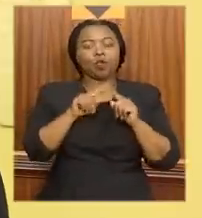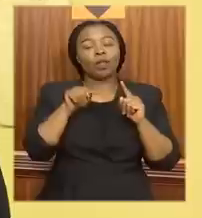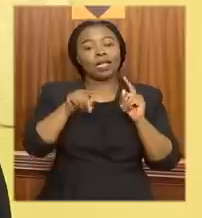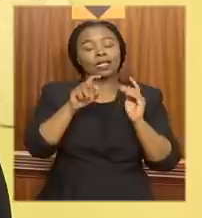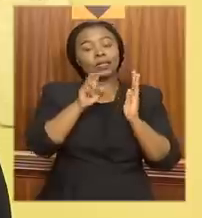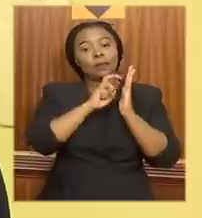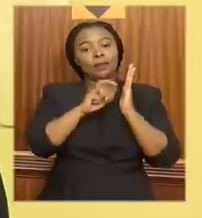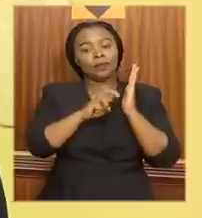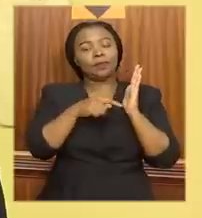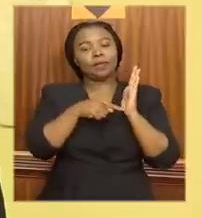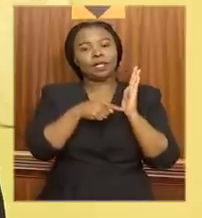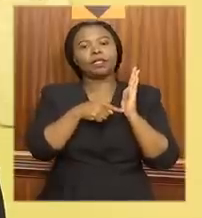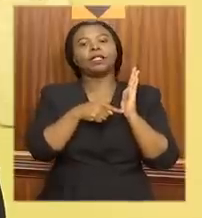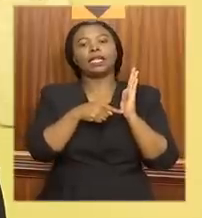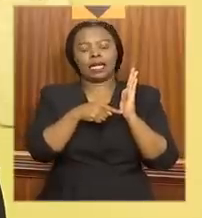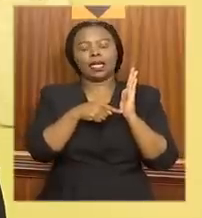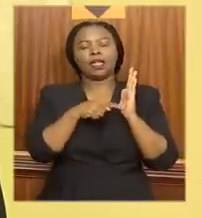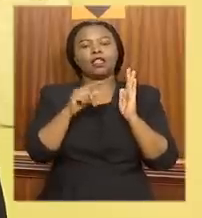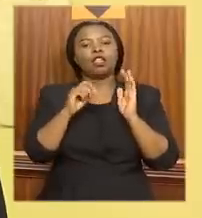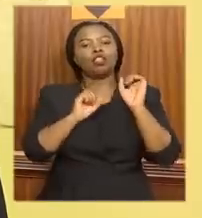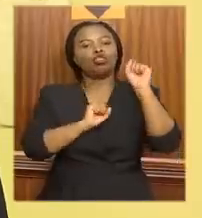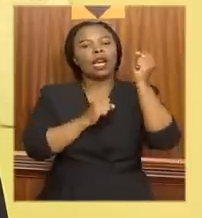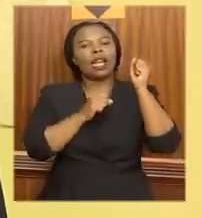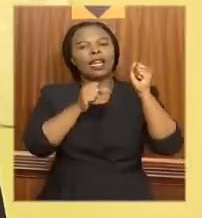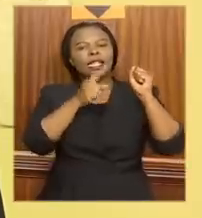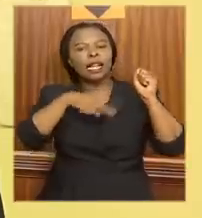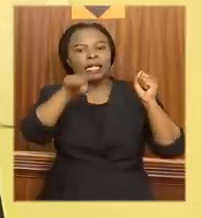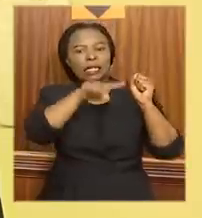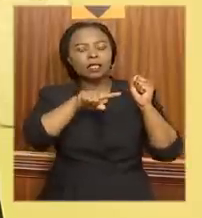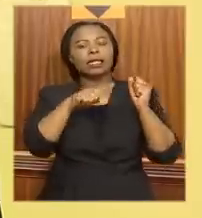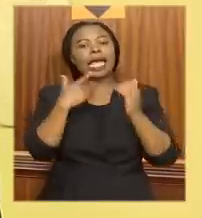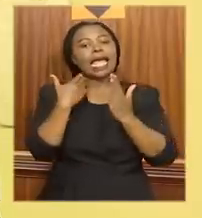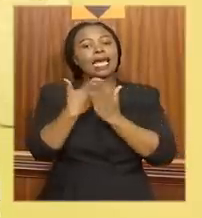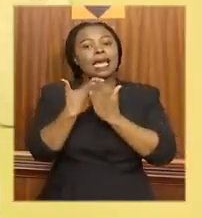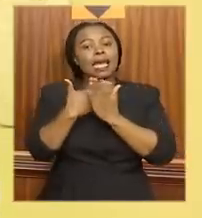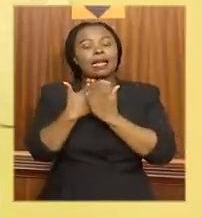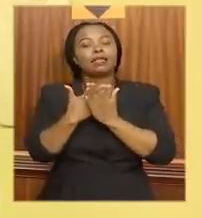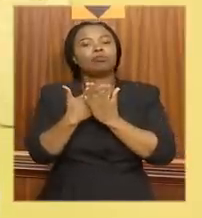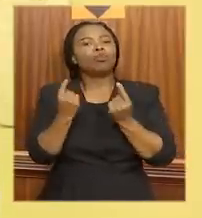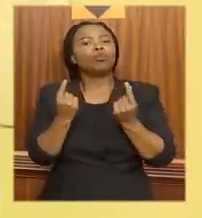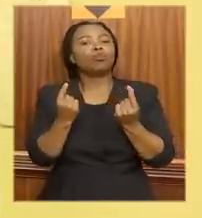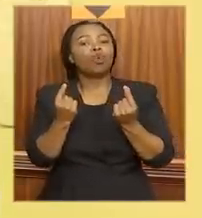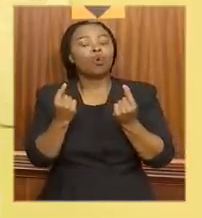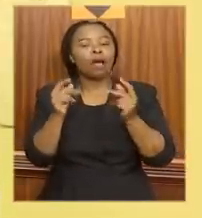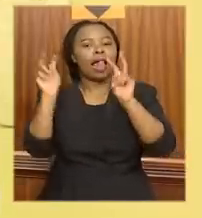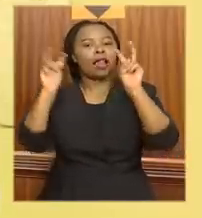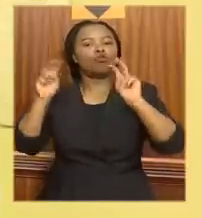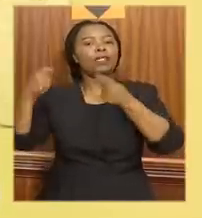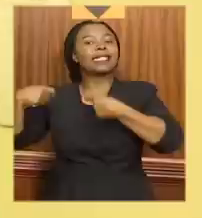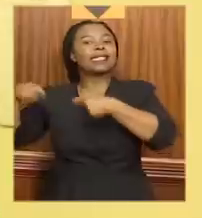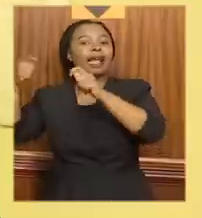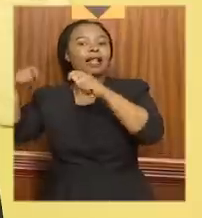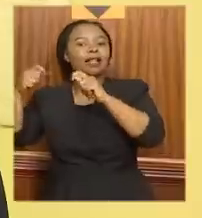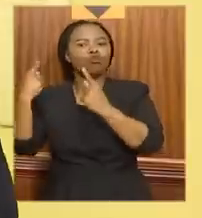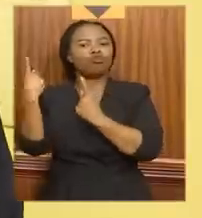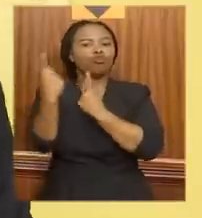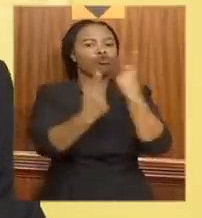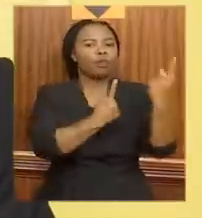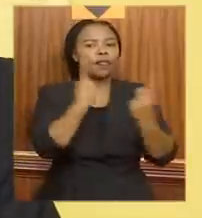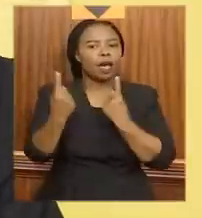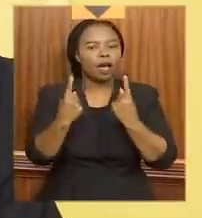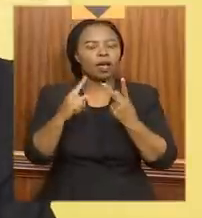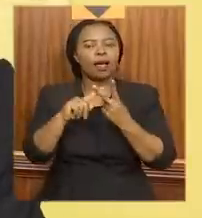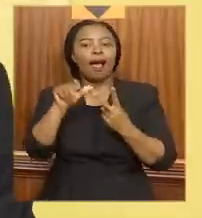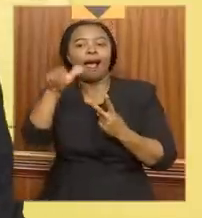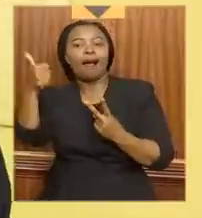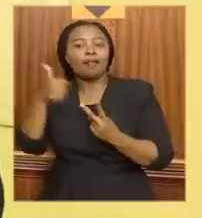these generators to have the ability to sell electricity to one another or to other